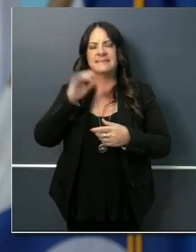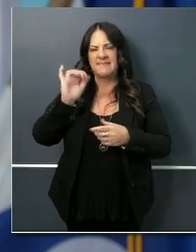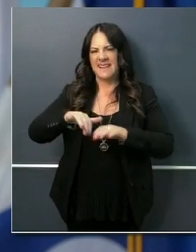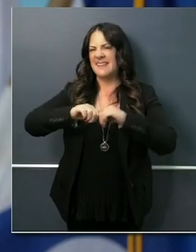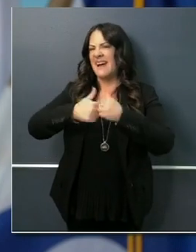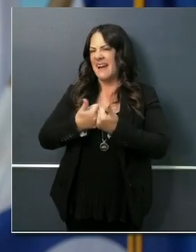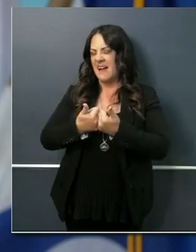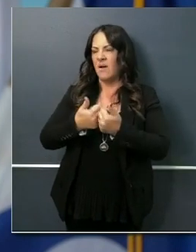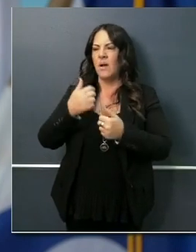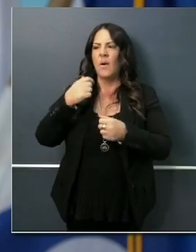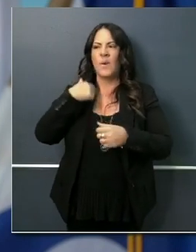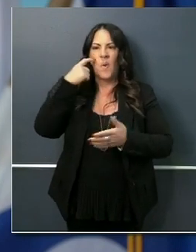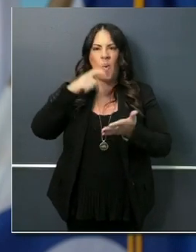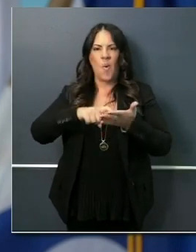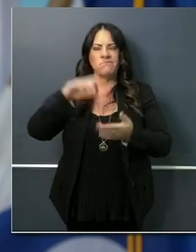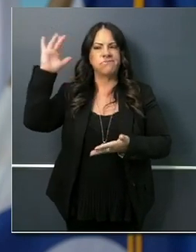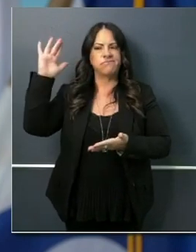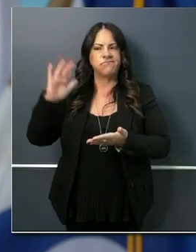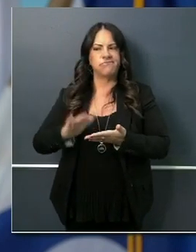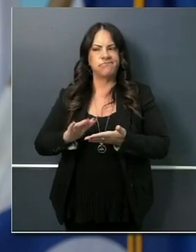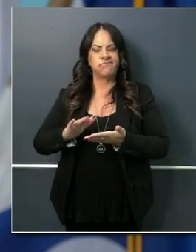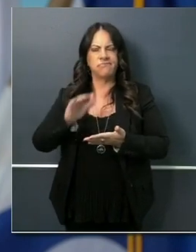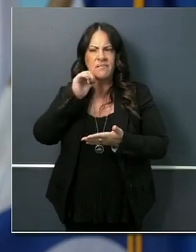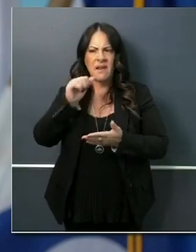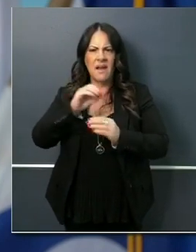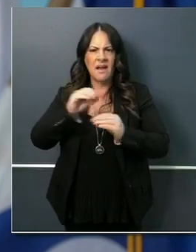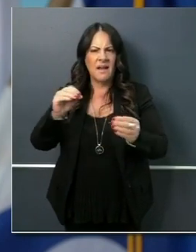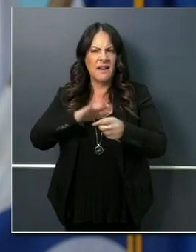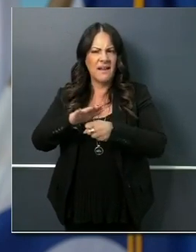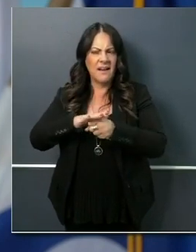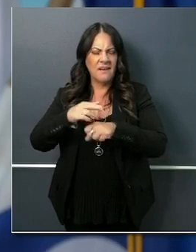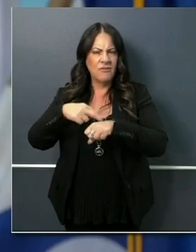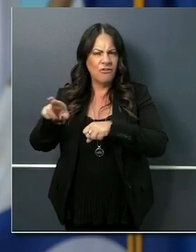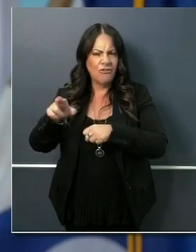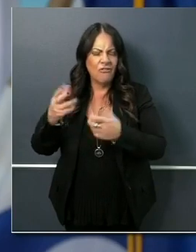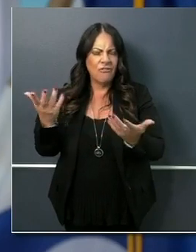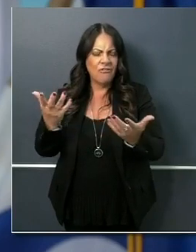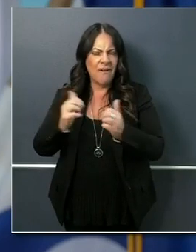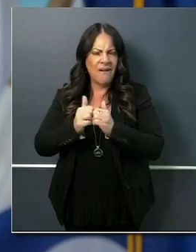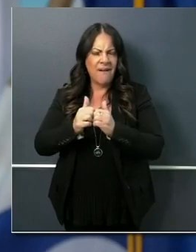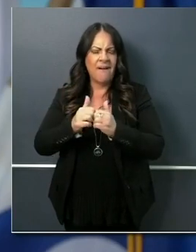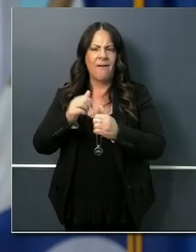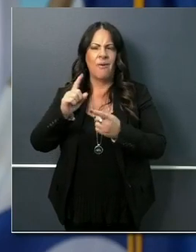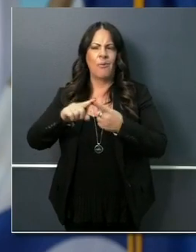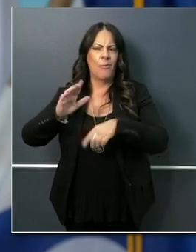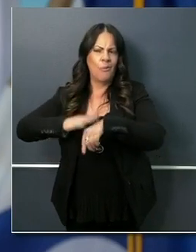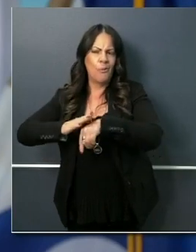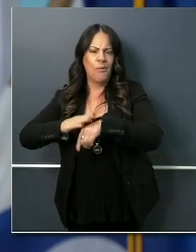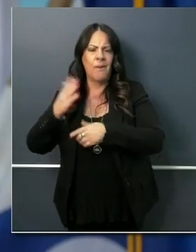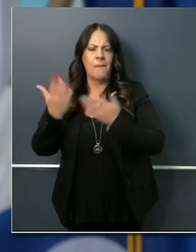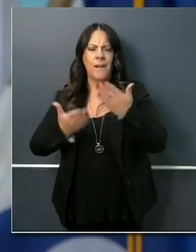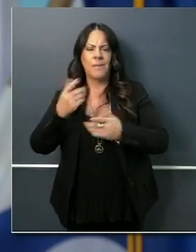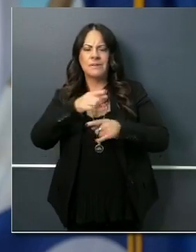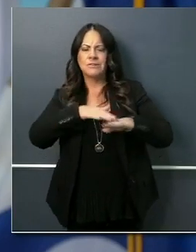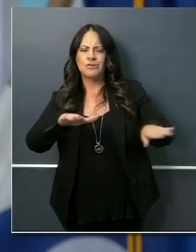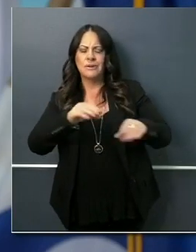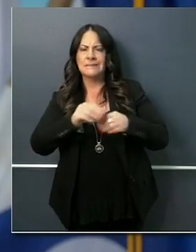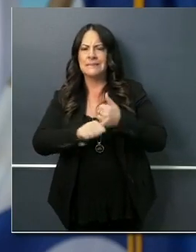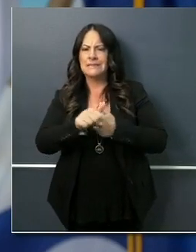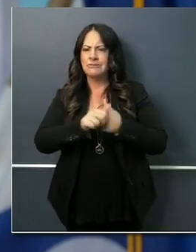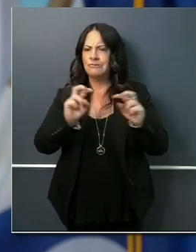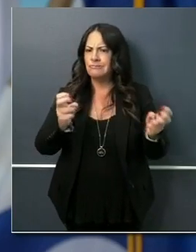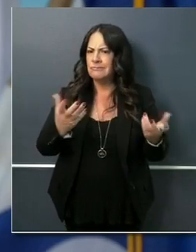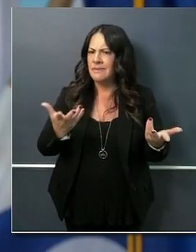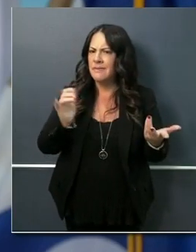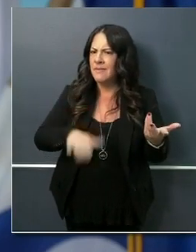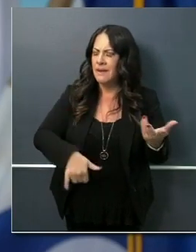are down. Those in-home visits are down as a consequence of the virus. But what is not down is